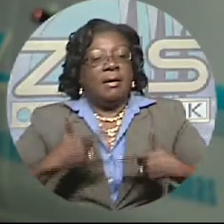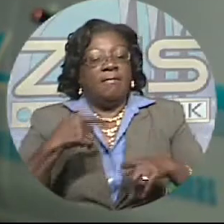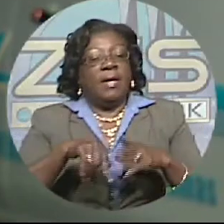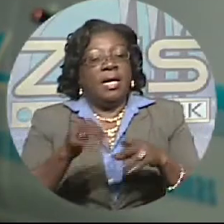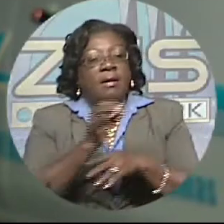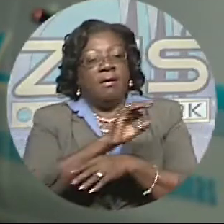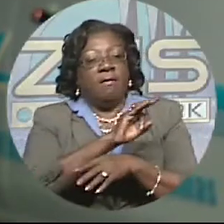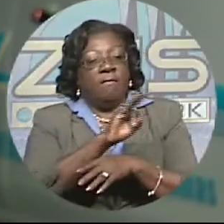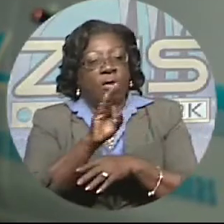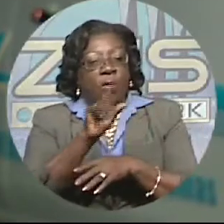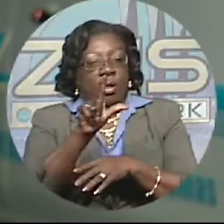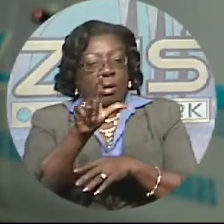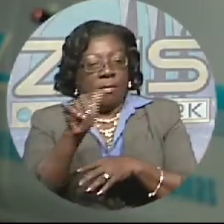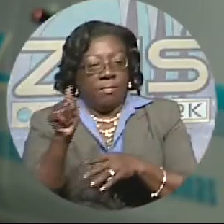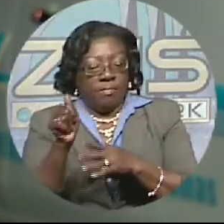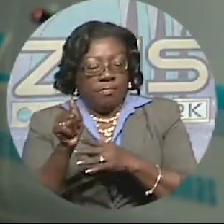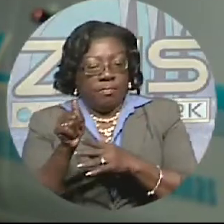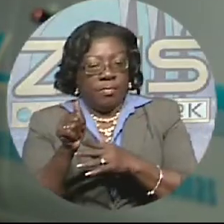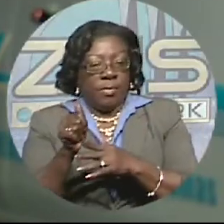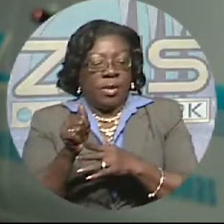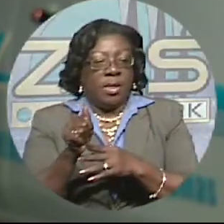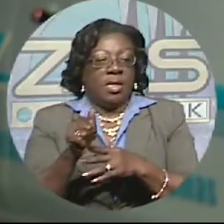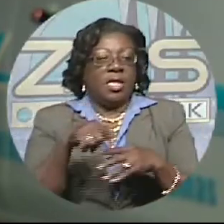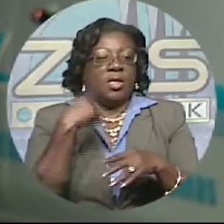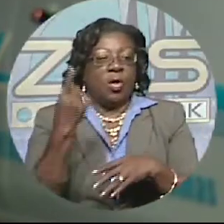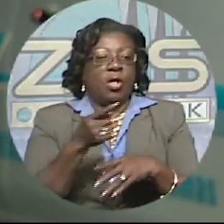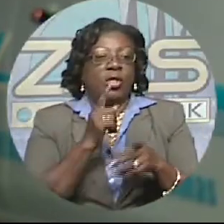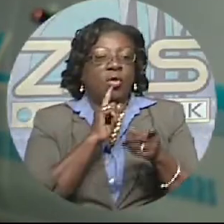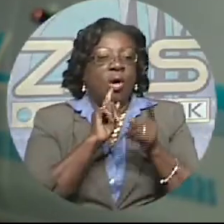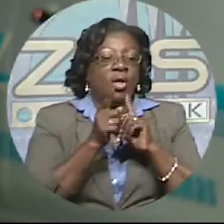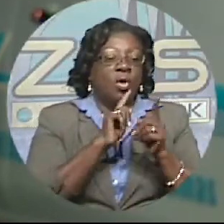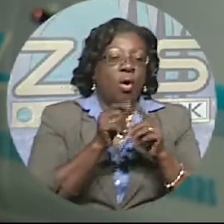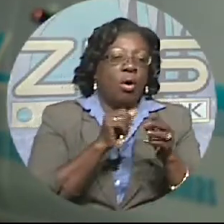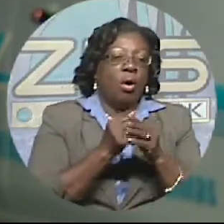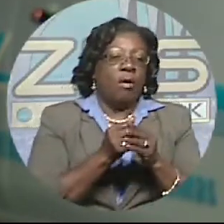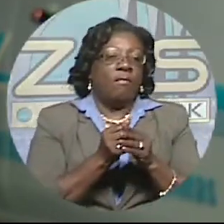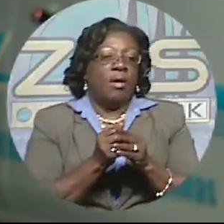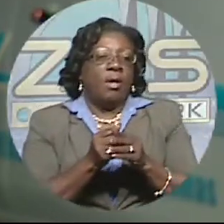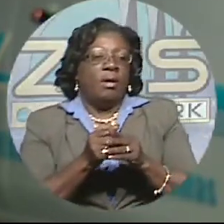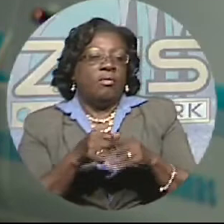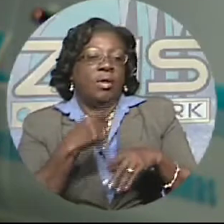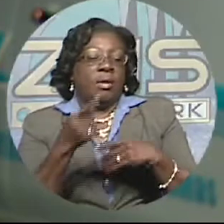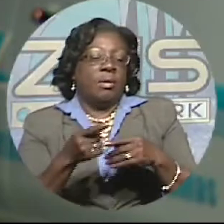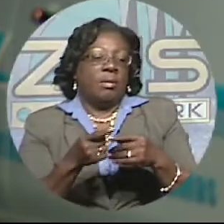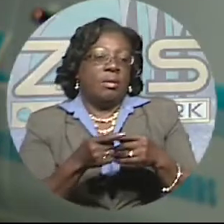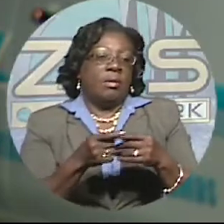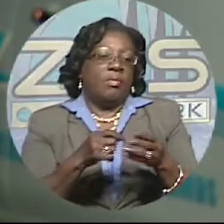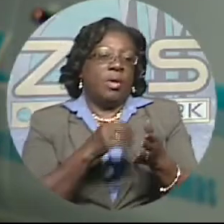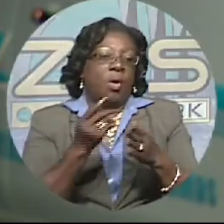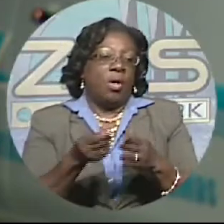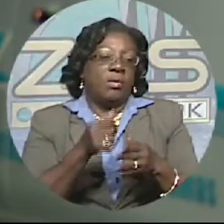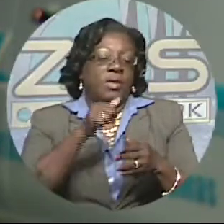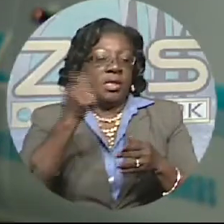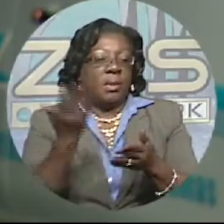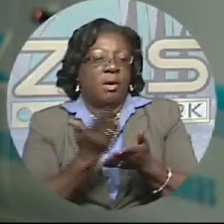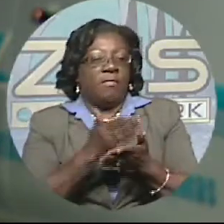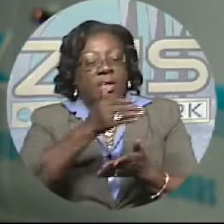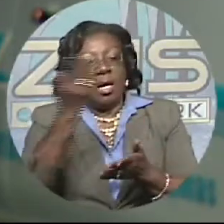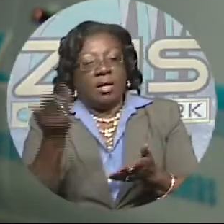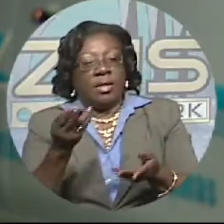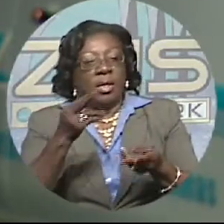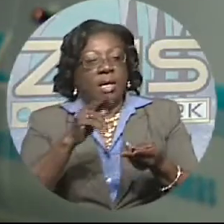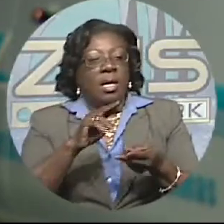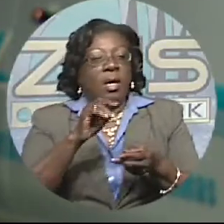of Haitian descent. The former nurse is also a vocal supporter of pro-life causes, which has put her at odds with some of her Democratic